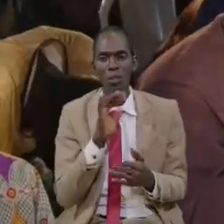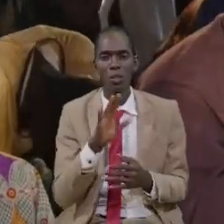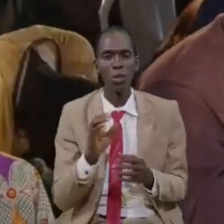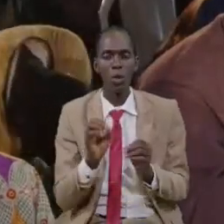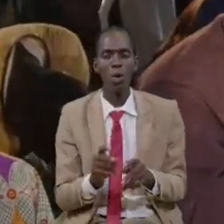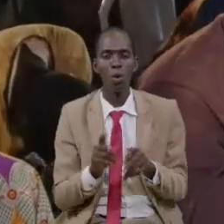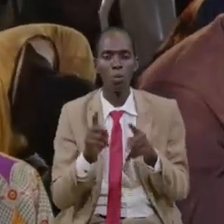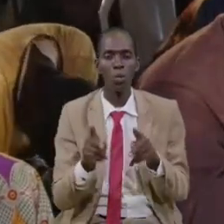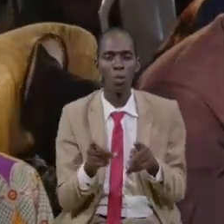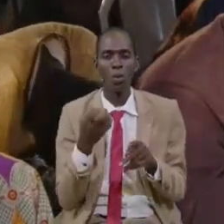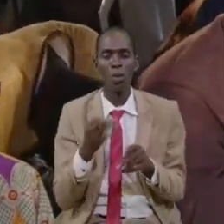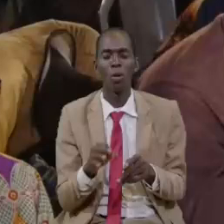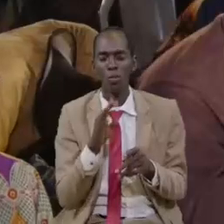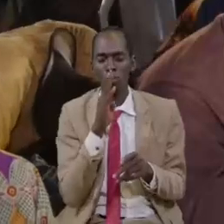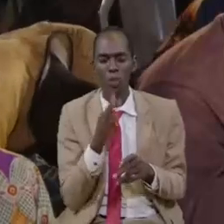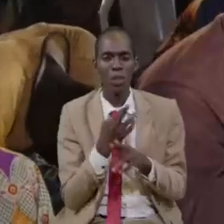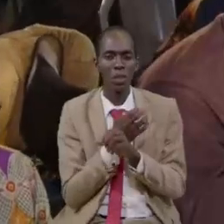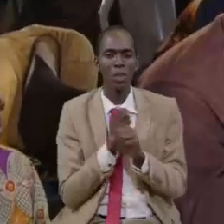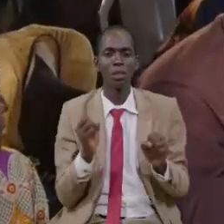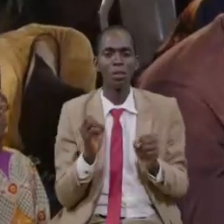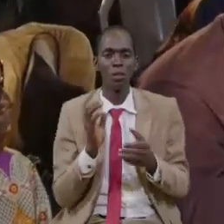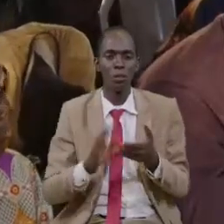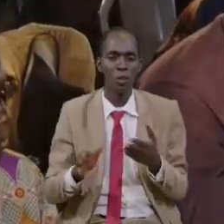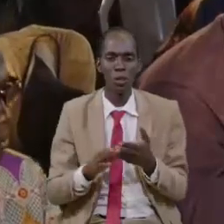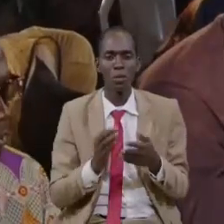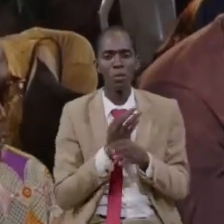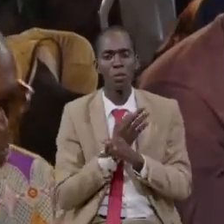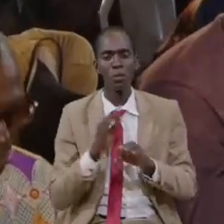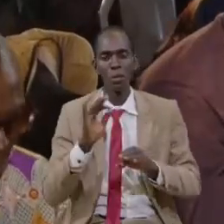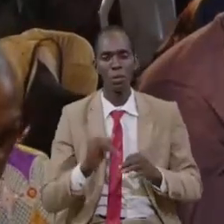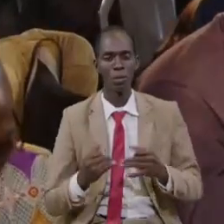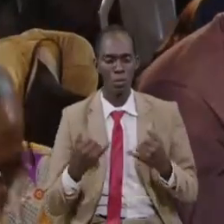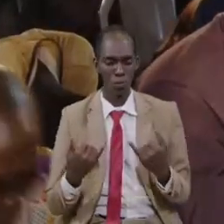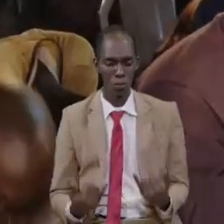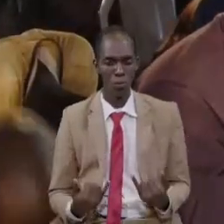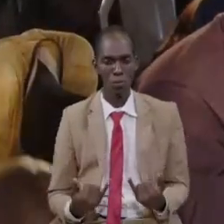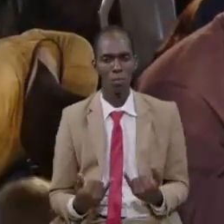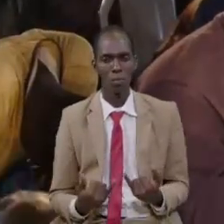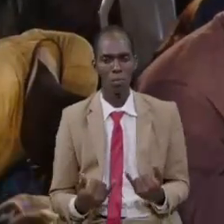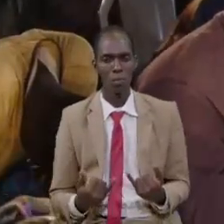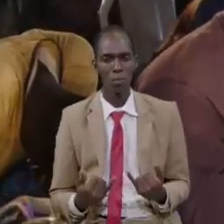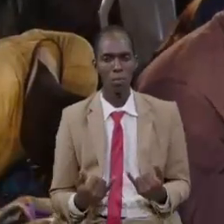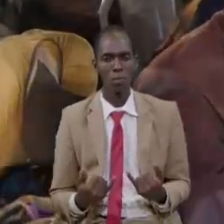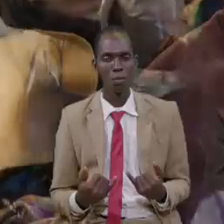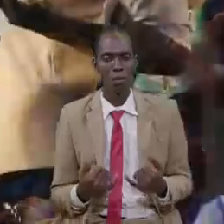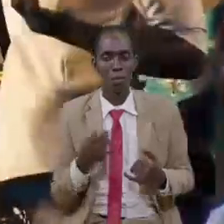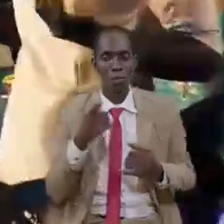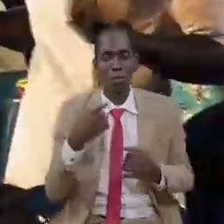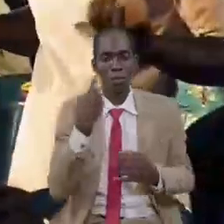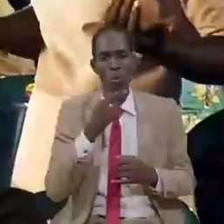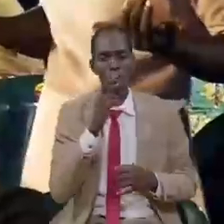forgiven, freed today. Raise up your hand and stand up online, anywhere you